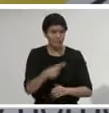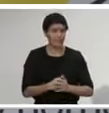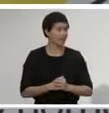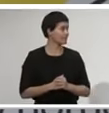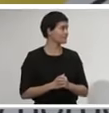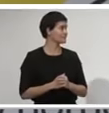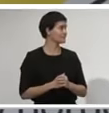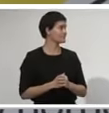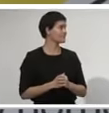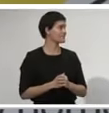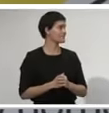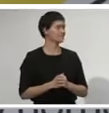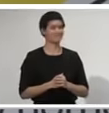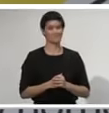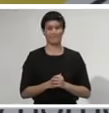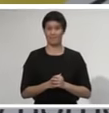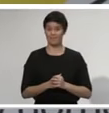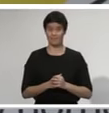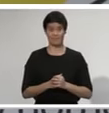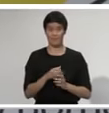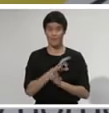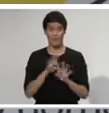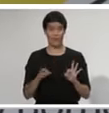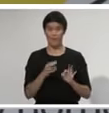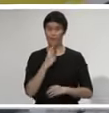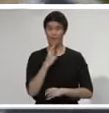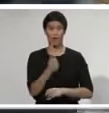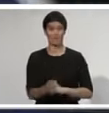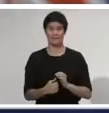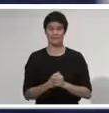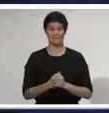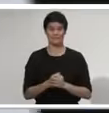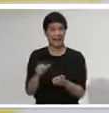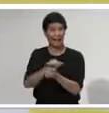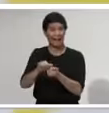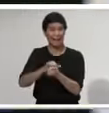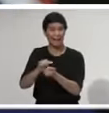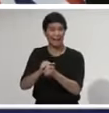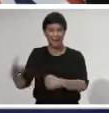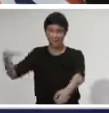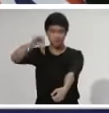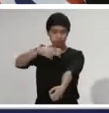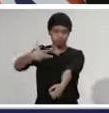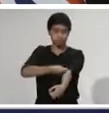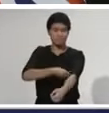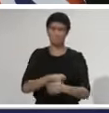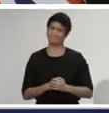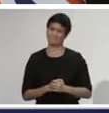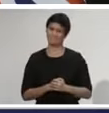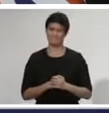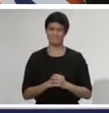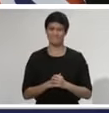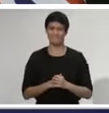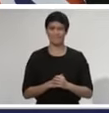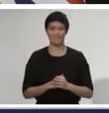I don't think I need to comment on that, Prime Minister. No, I think probably we'll let your silence speak for itself. It is worth asking about, though, isn't it?